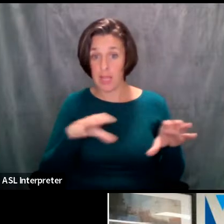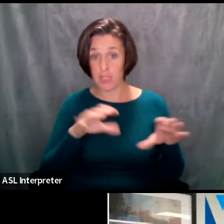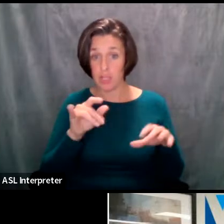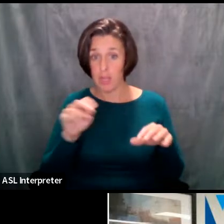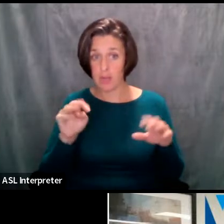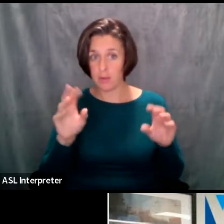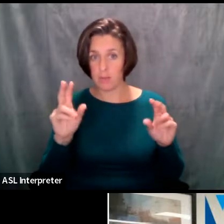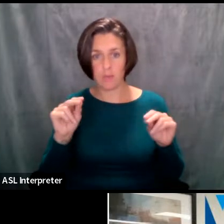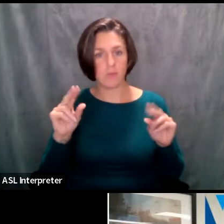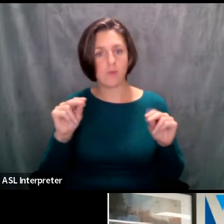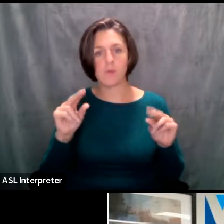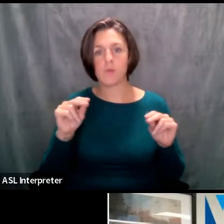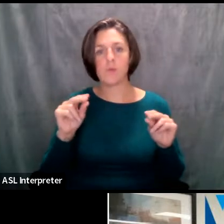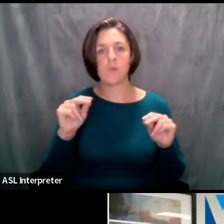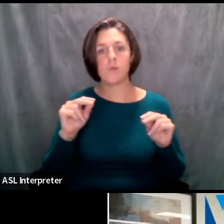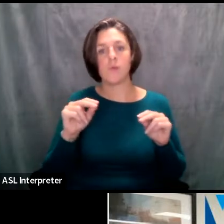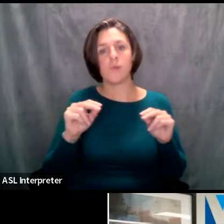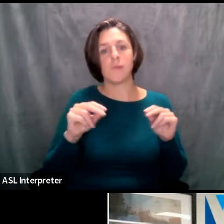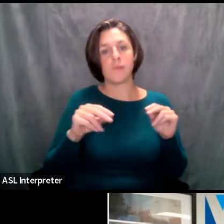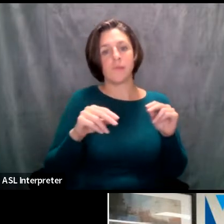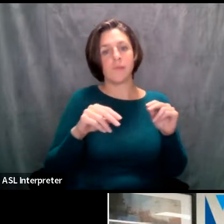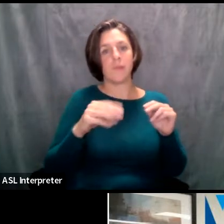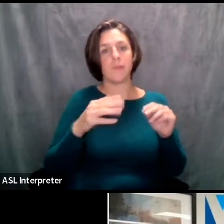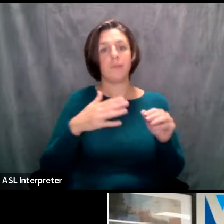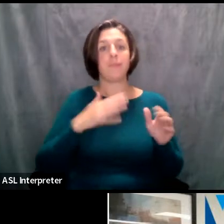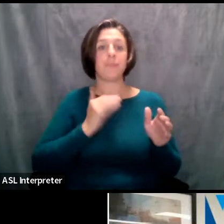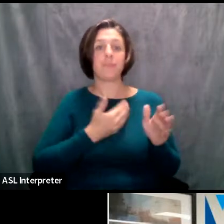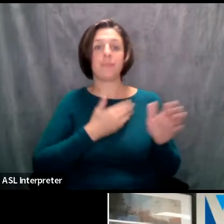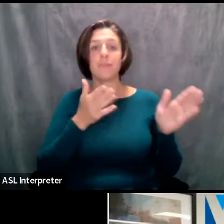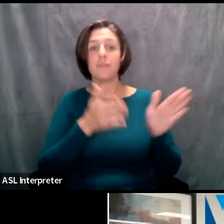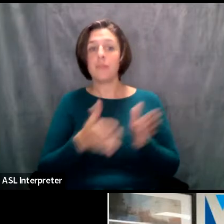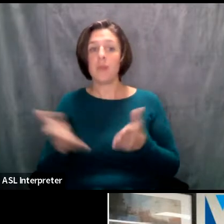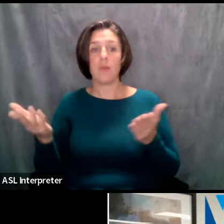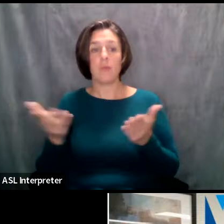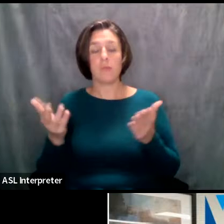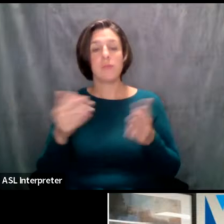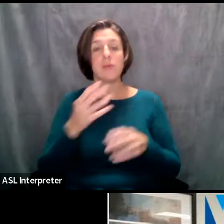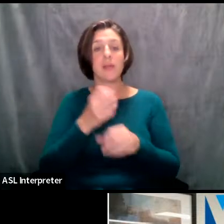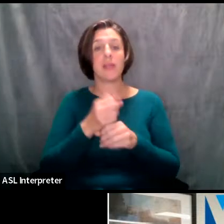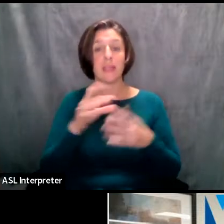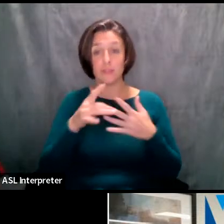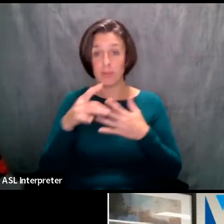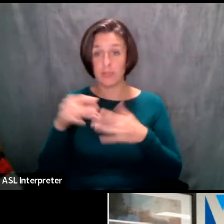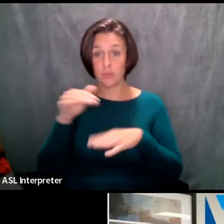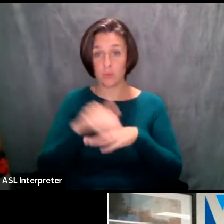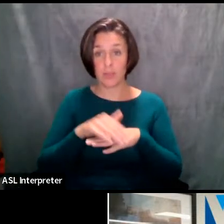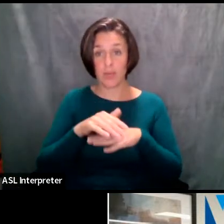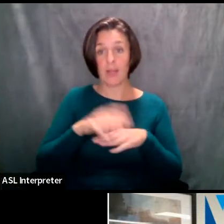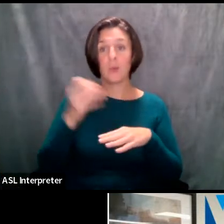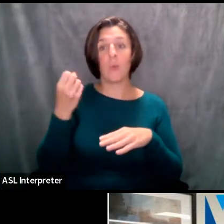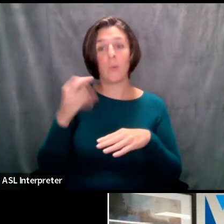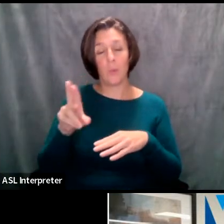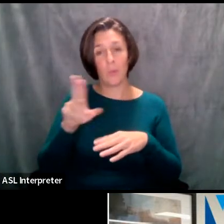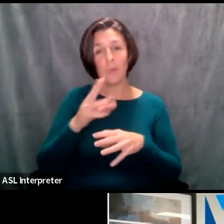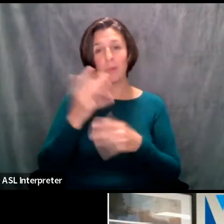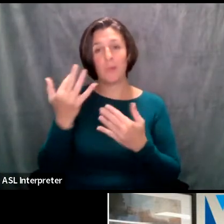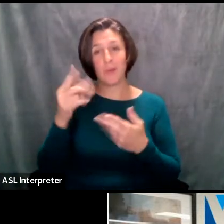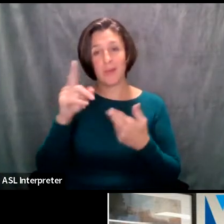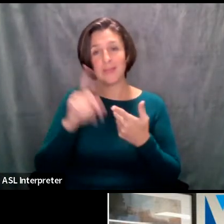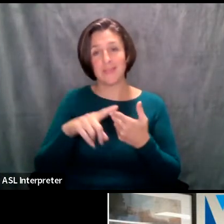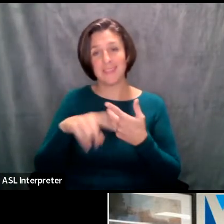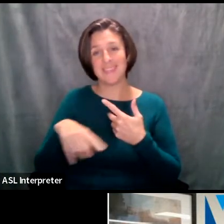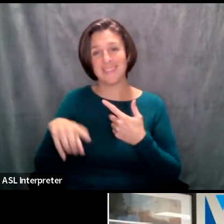right? No, Great. so Okay. our plan was either to get direction tonight or wait until December,